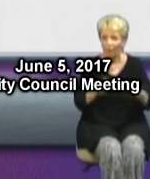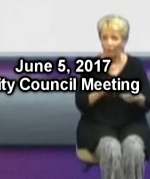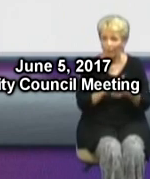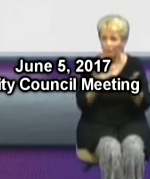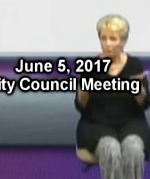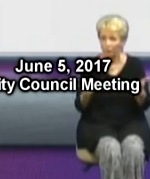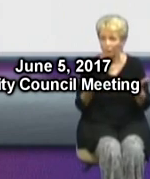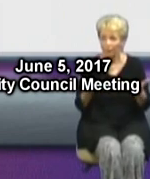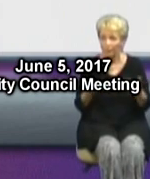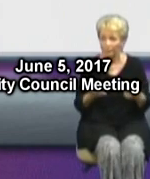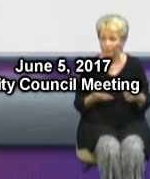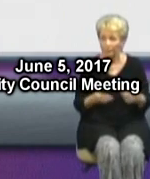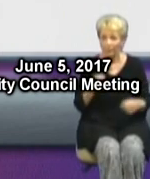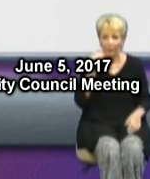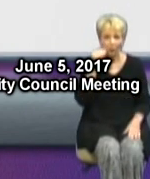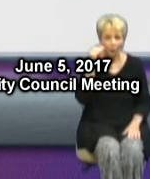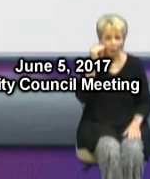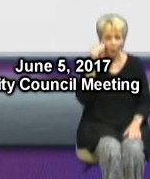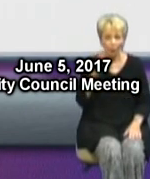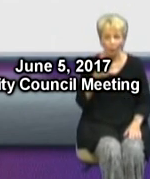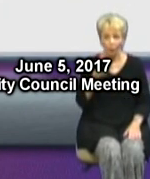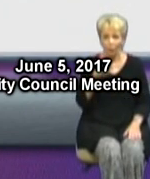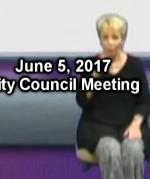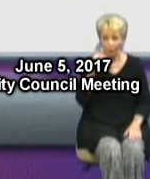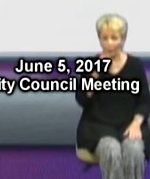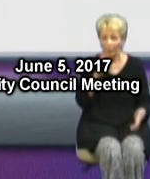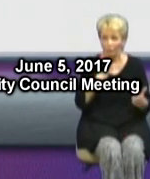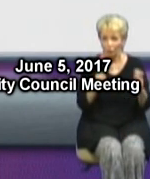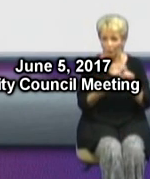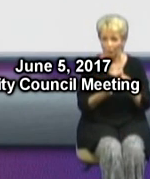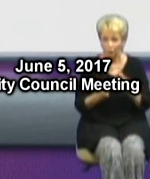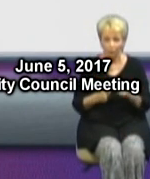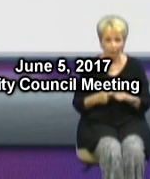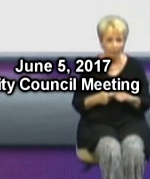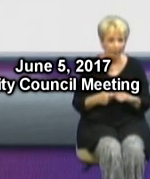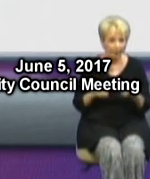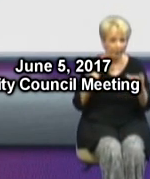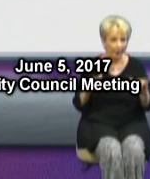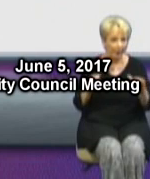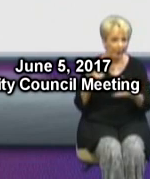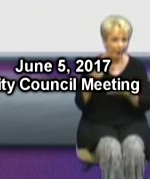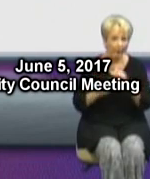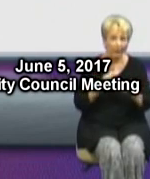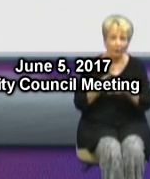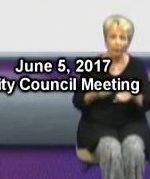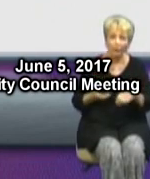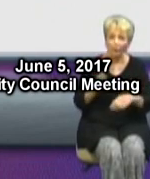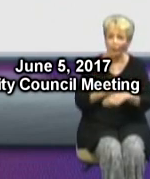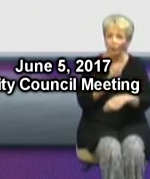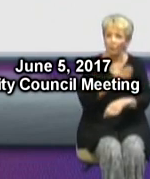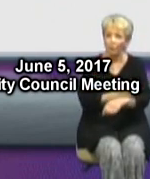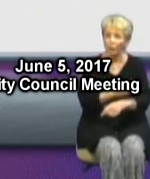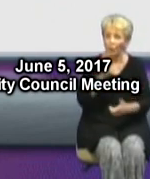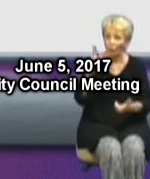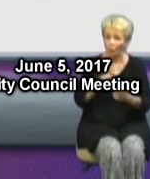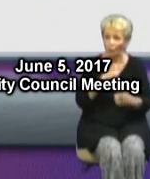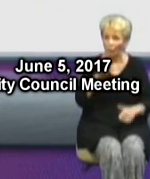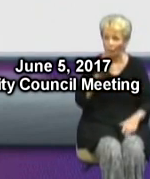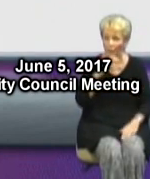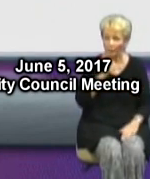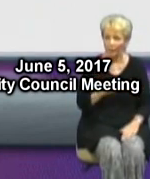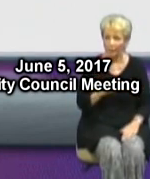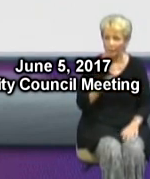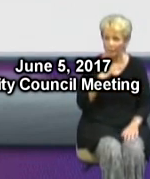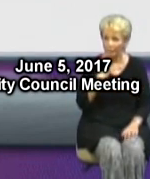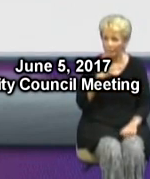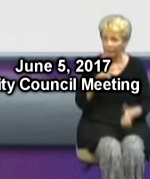service. Residential internet rates will not change. You remember last year we upgraded to our lowest speed being the 50